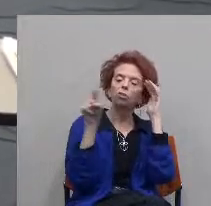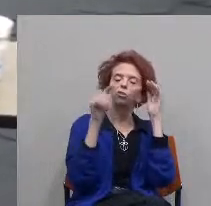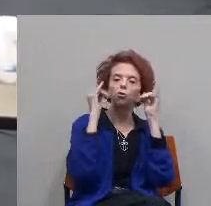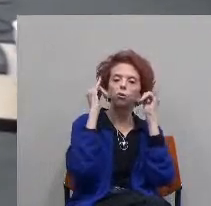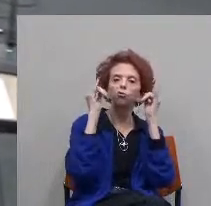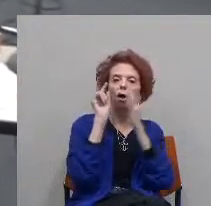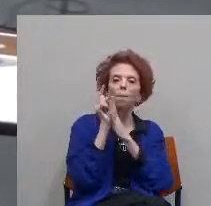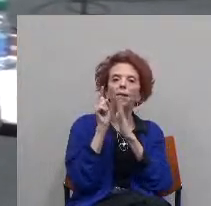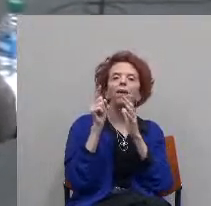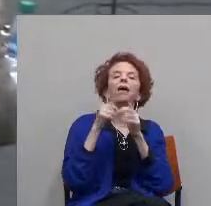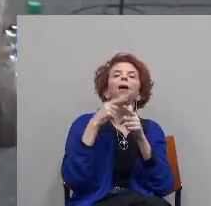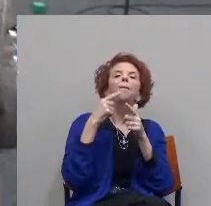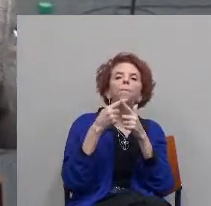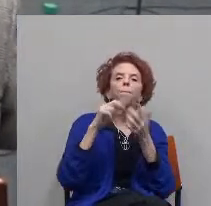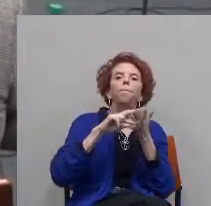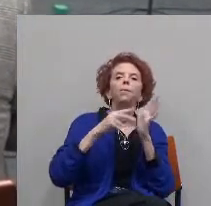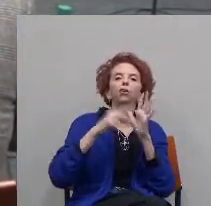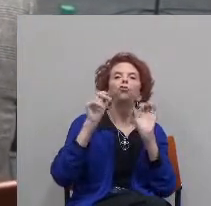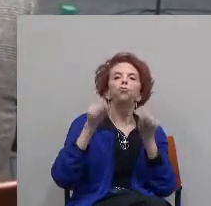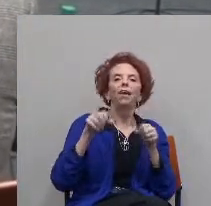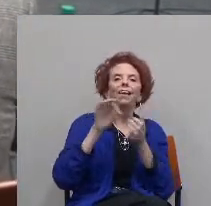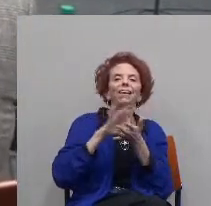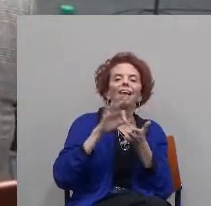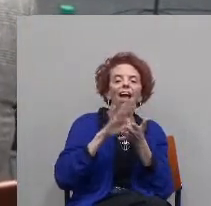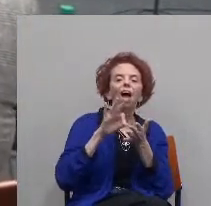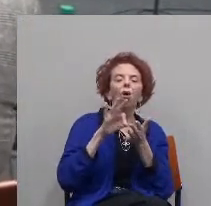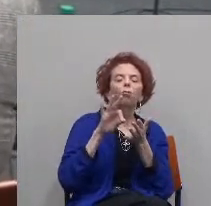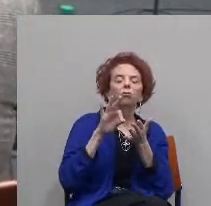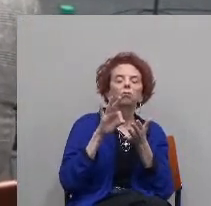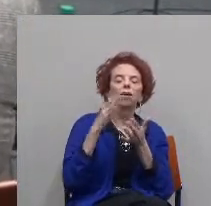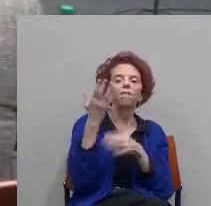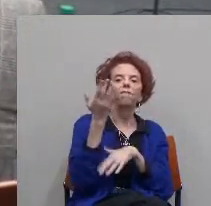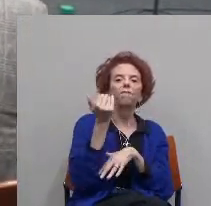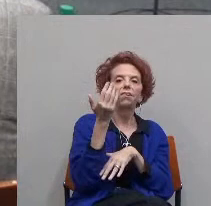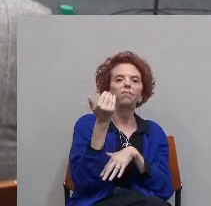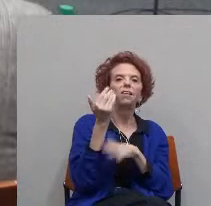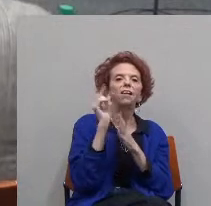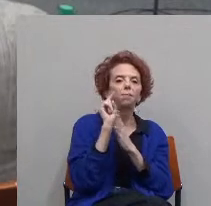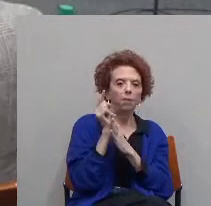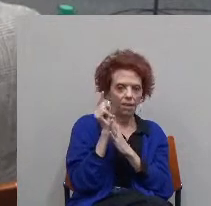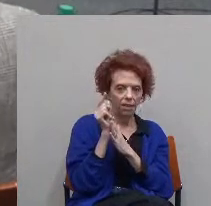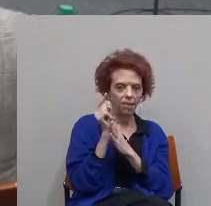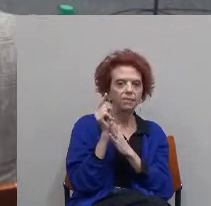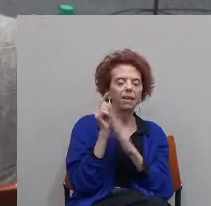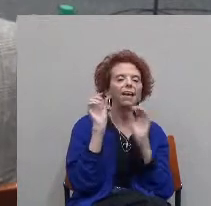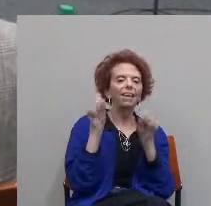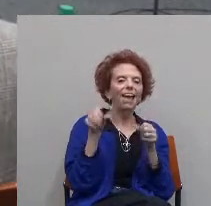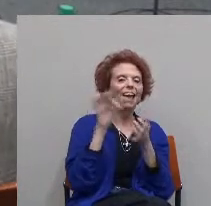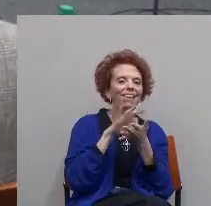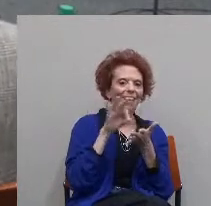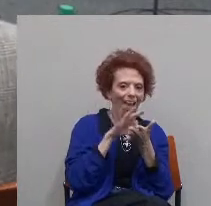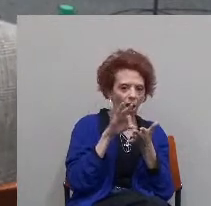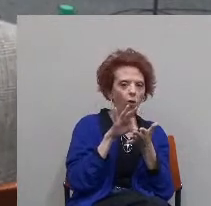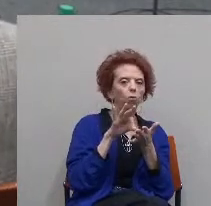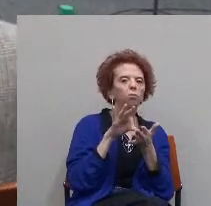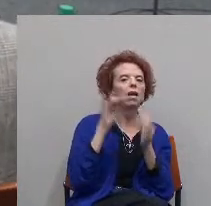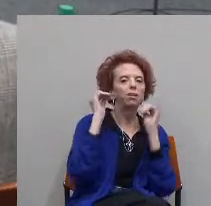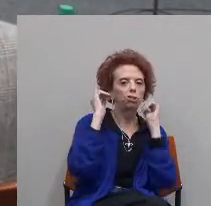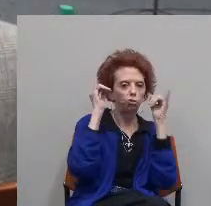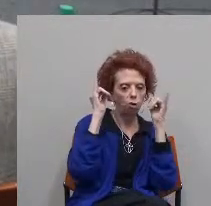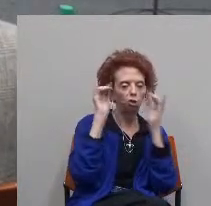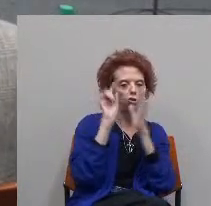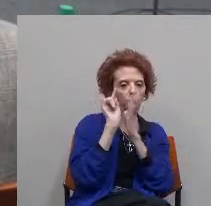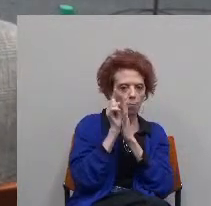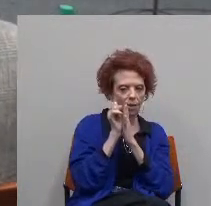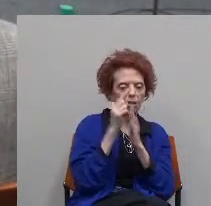instructional minute That means you mark, can count recess. you can count count this 15 minute in the K through 5, just 15 minutes of the K through 5 program as